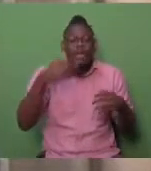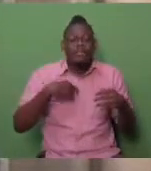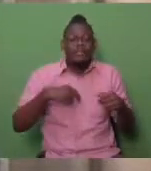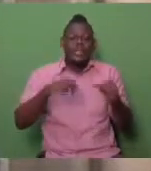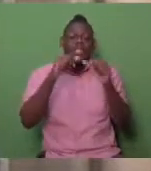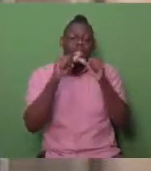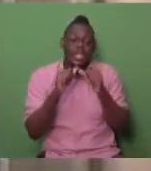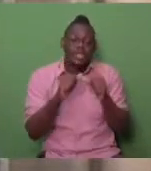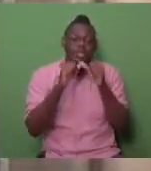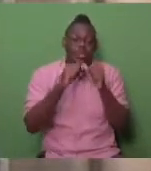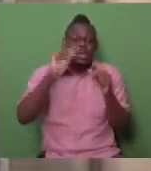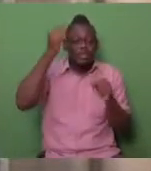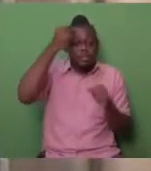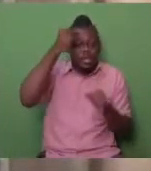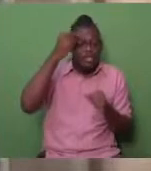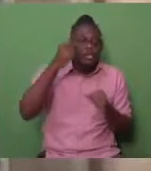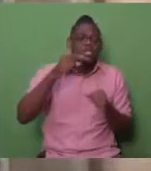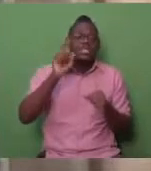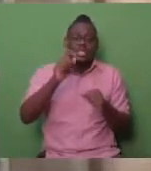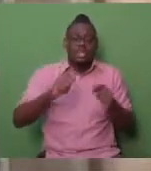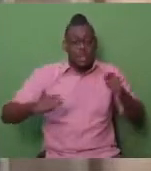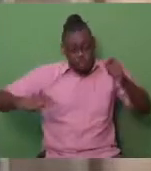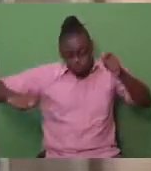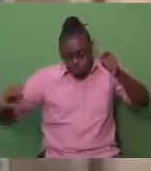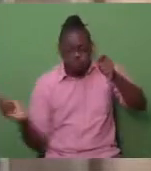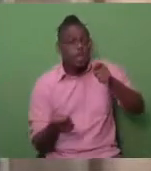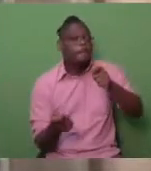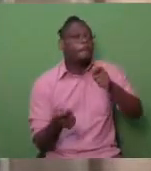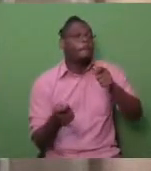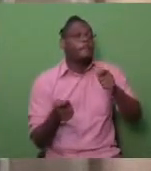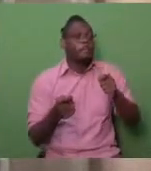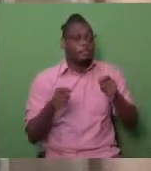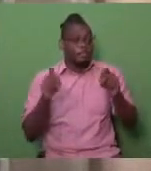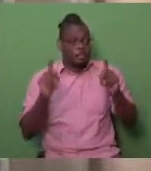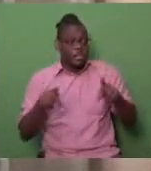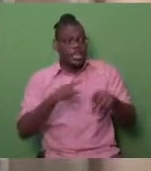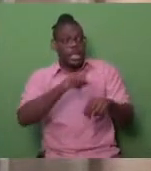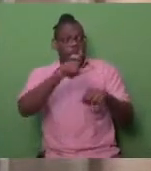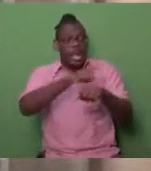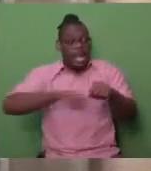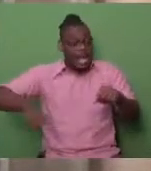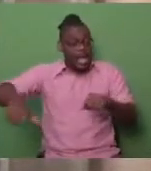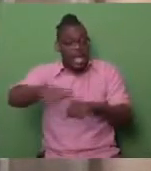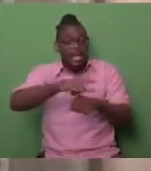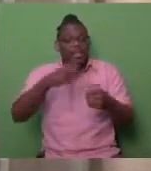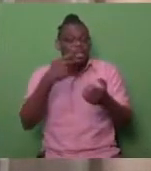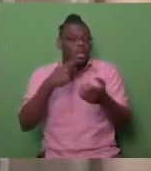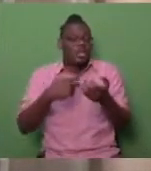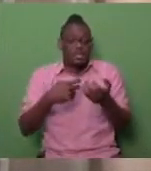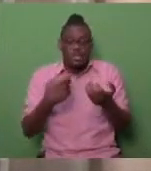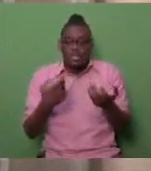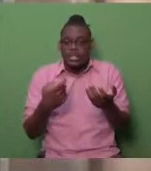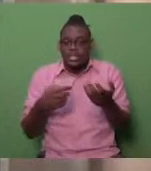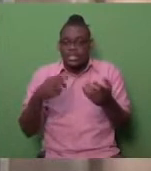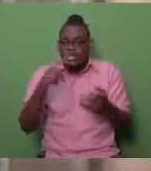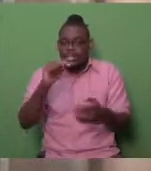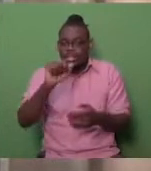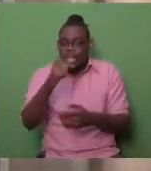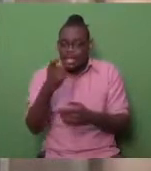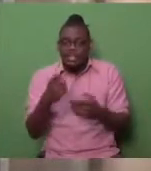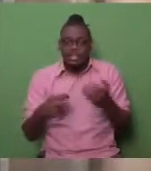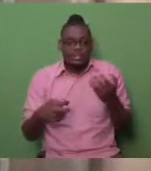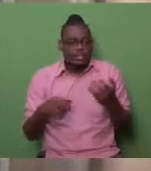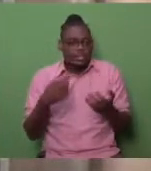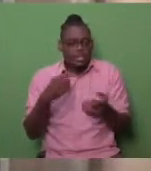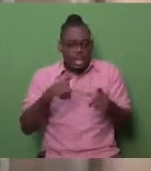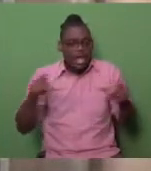They establish an online purchase tax of 7%, imposed on citizens to force them to buy from bulk suppliers who